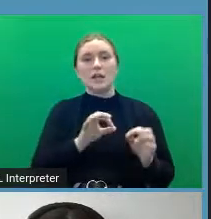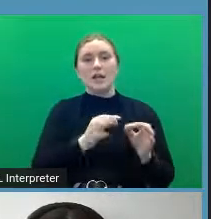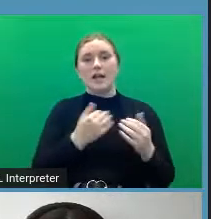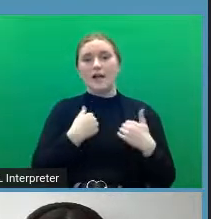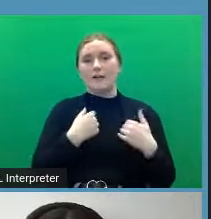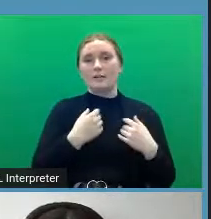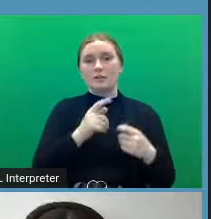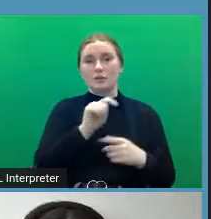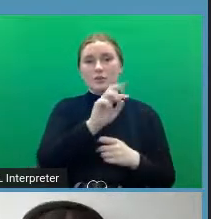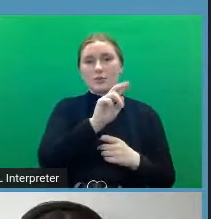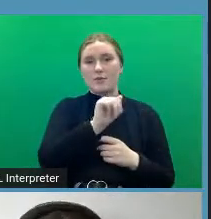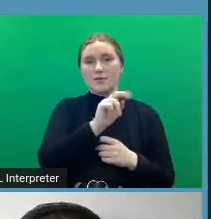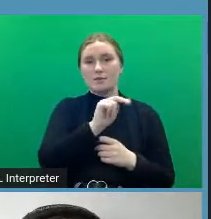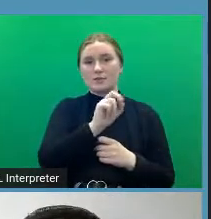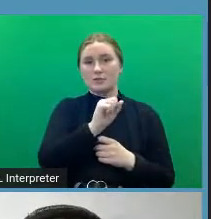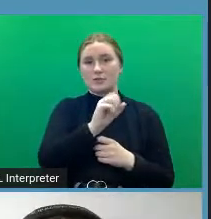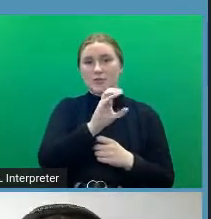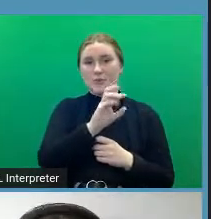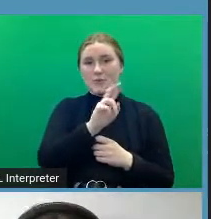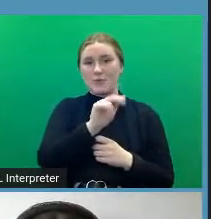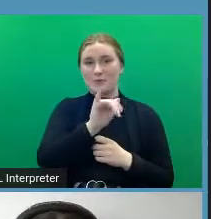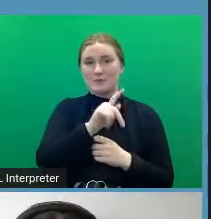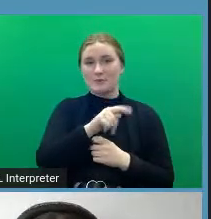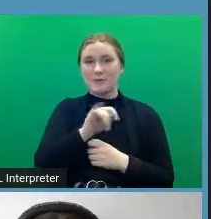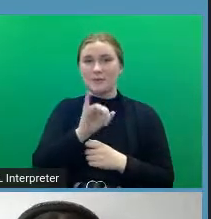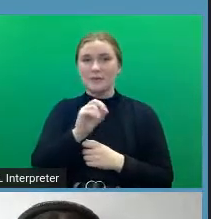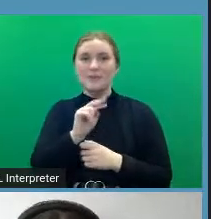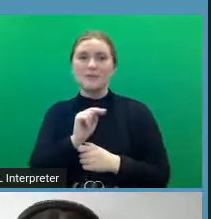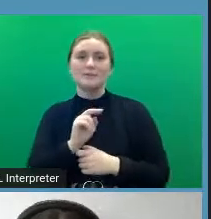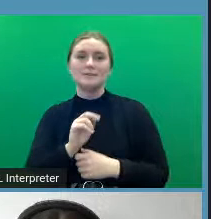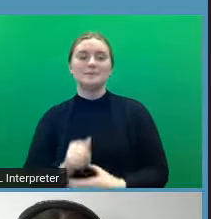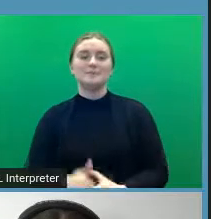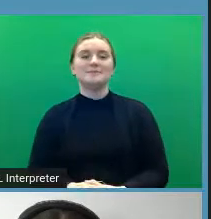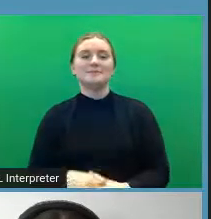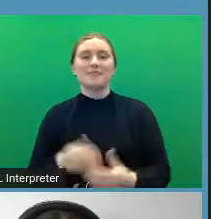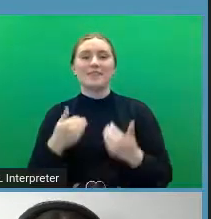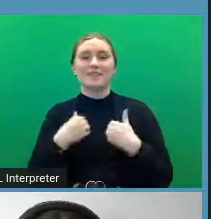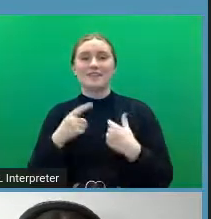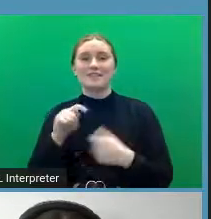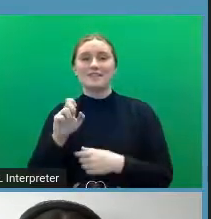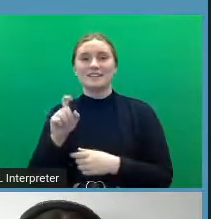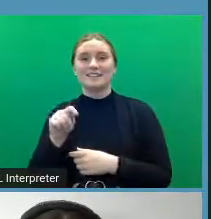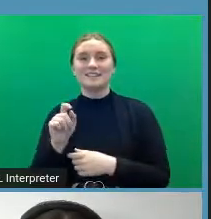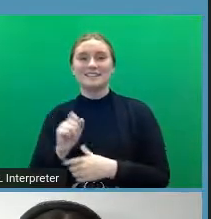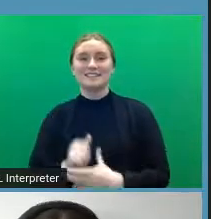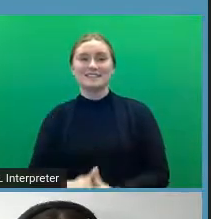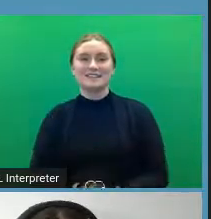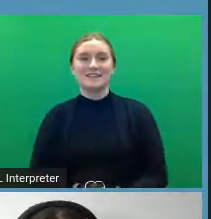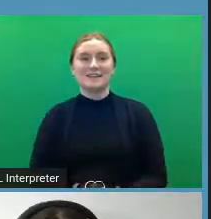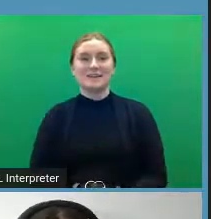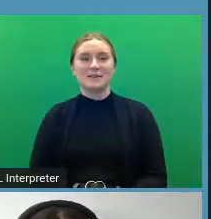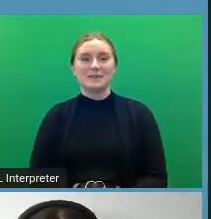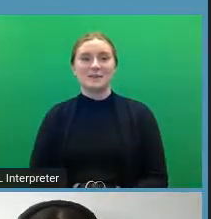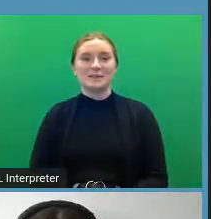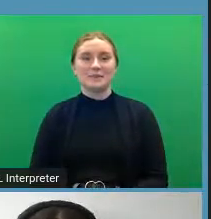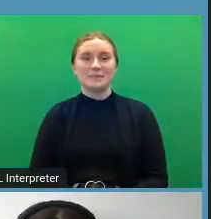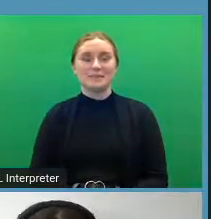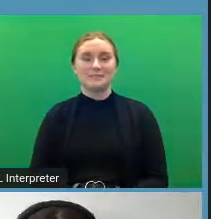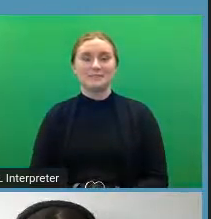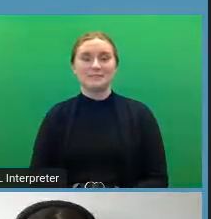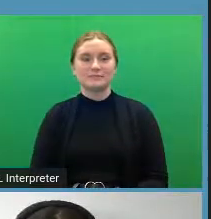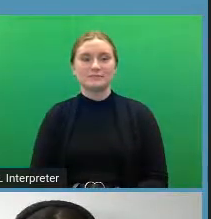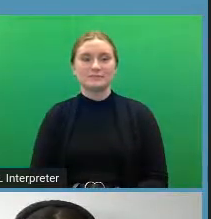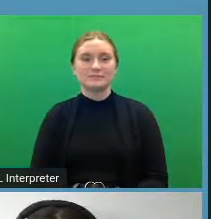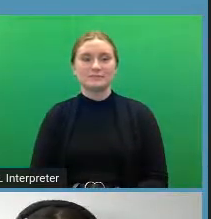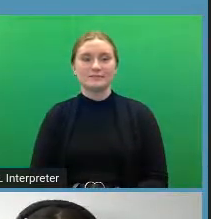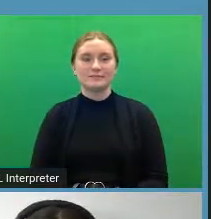the content both as text, which removes me from the visual information and focuses me on the content so